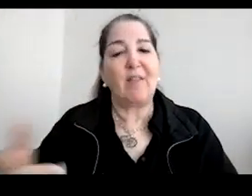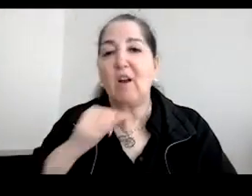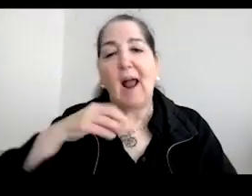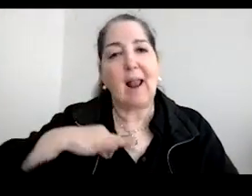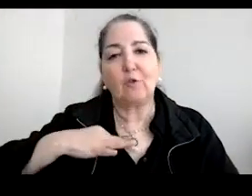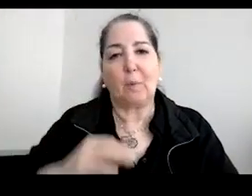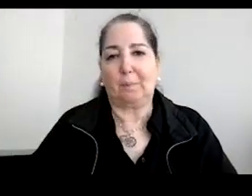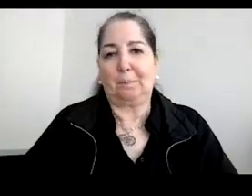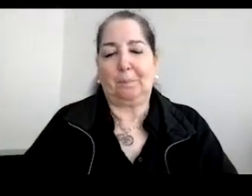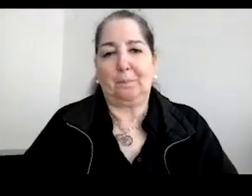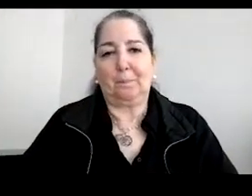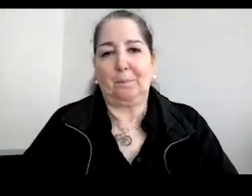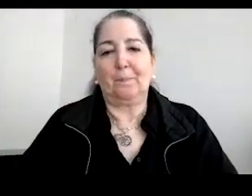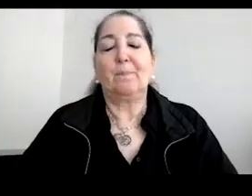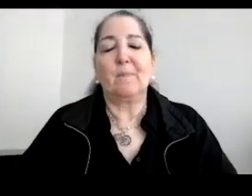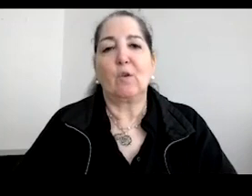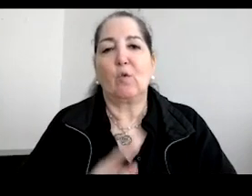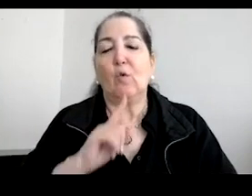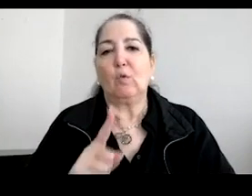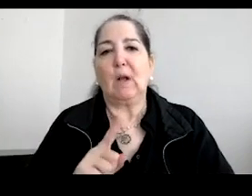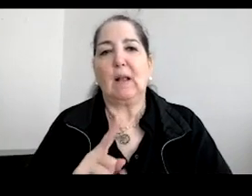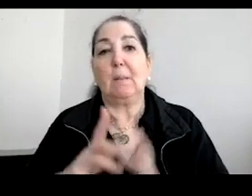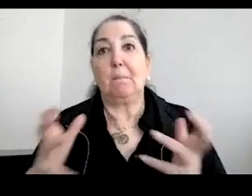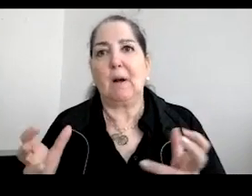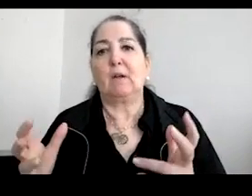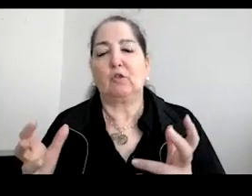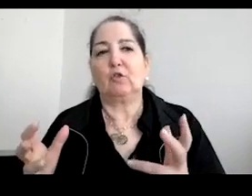is much kind of bleaker.